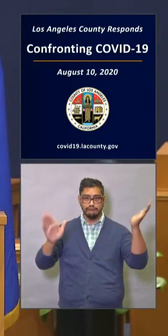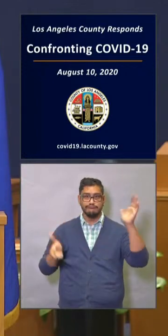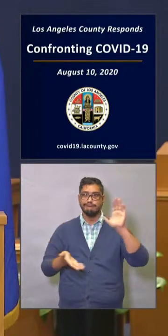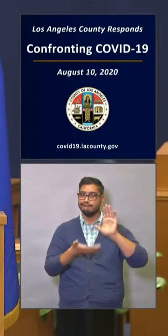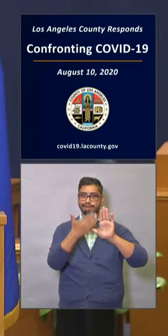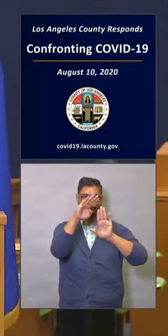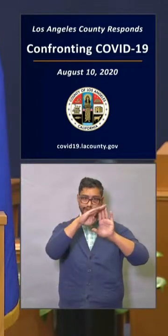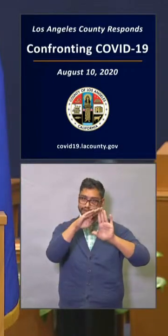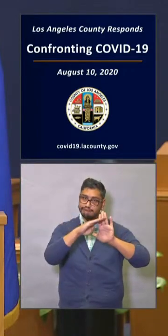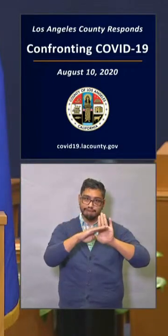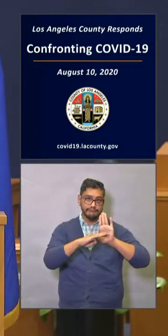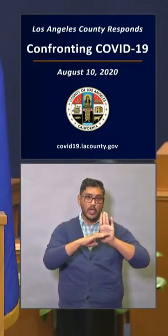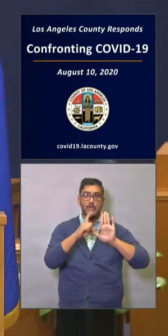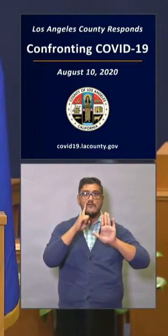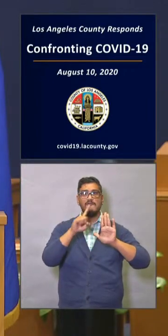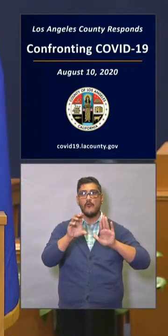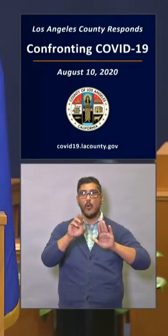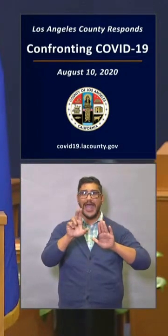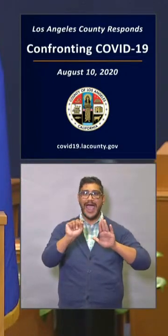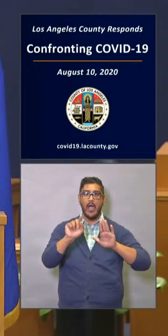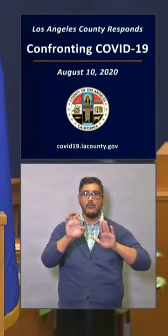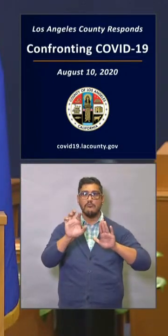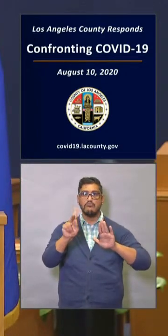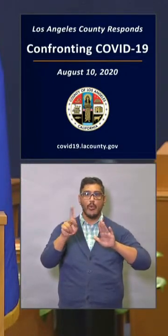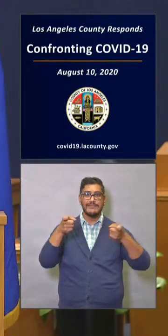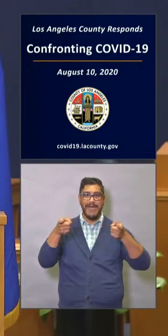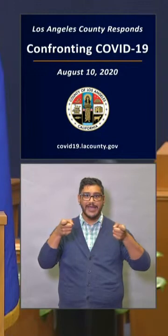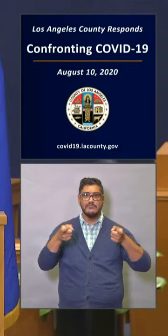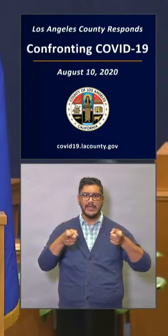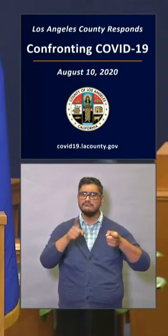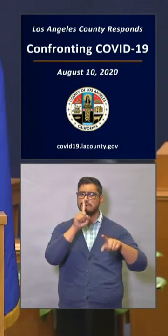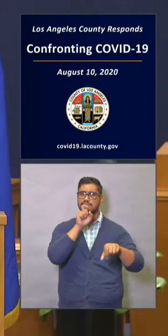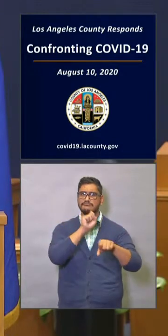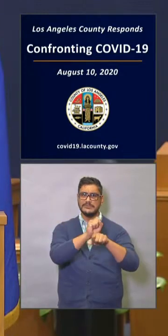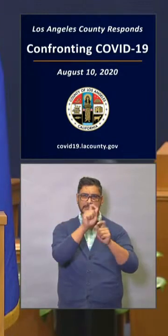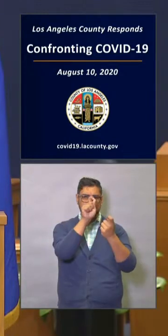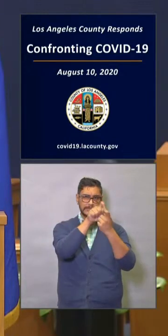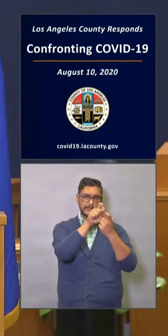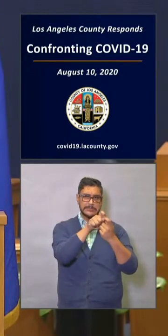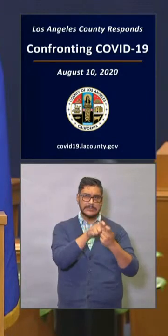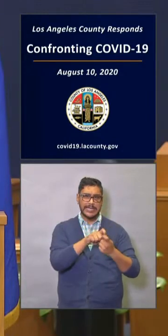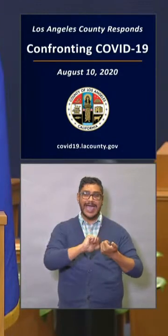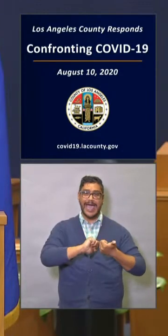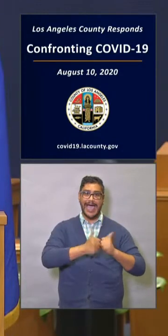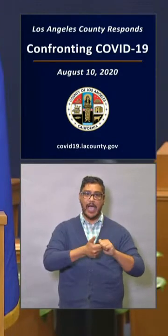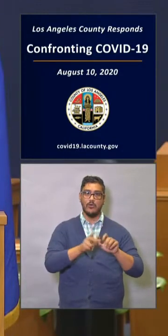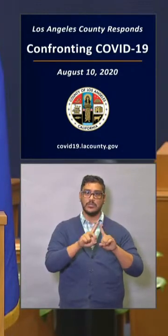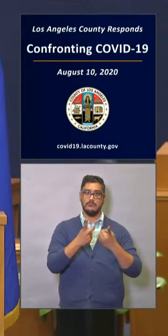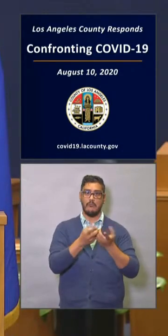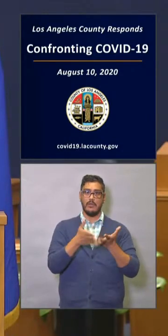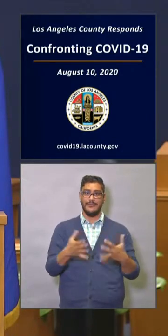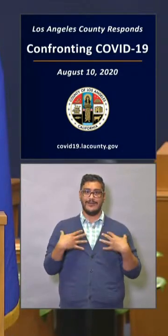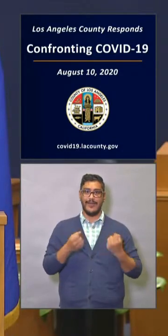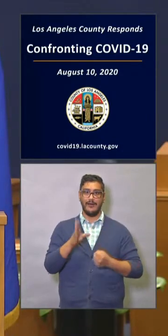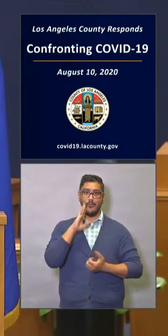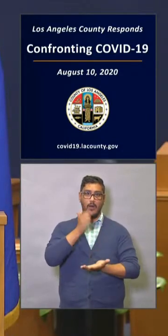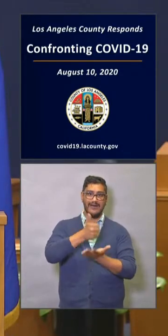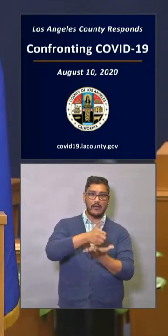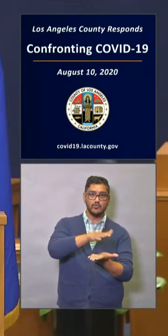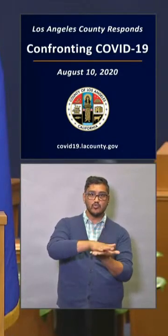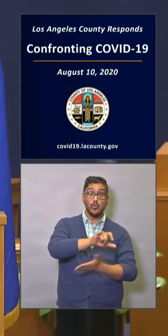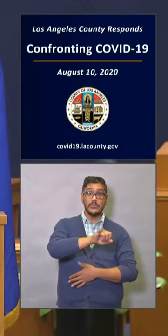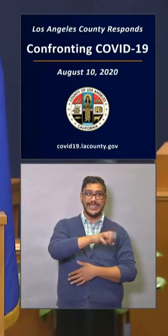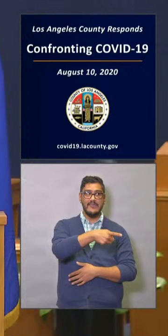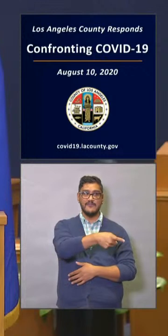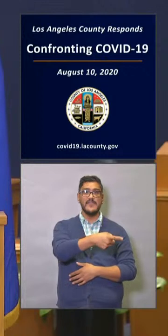just devoted to outbreak management, and it really spells out how the Department of Public Health is going to be supporting schools when they